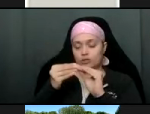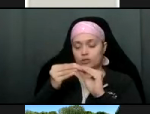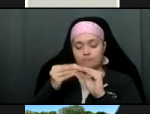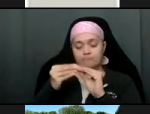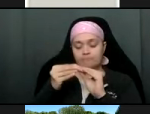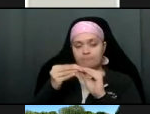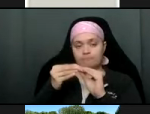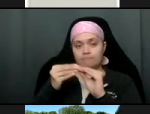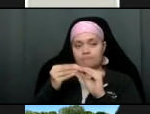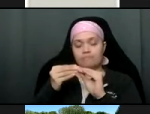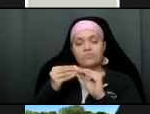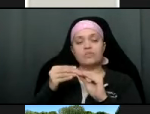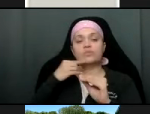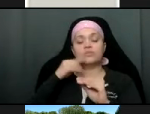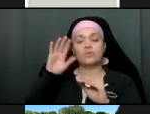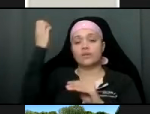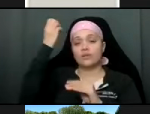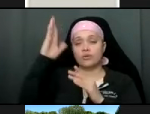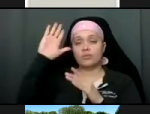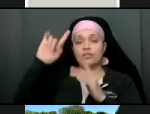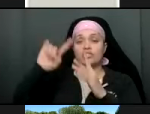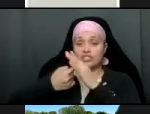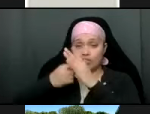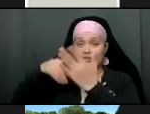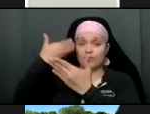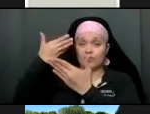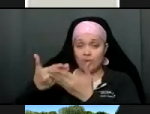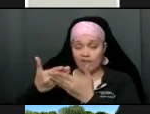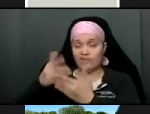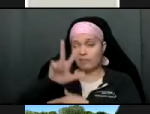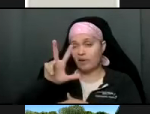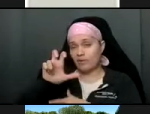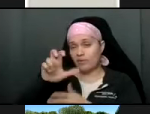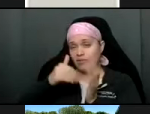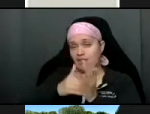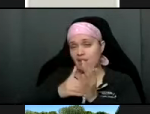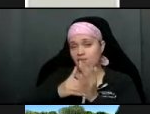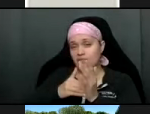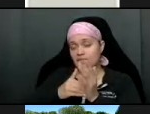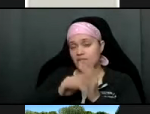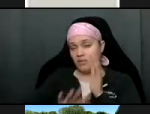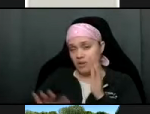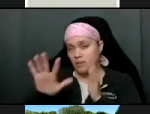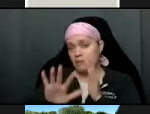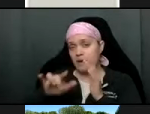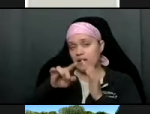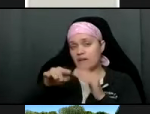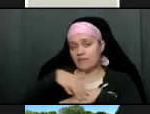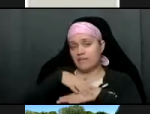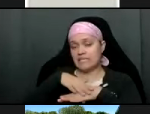We estimate that when Europeans did start to arrive, it was just 300,000 or so of these